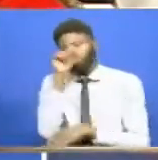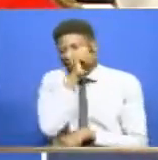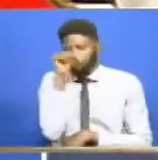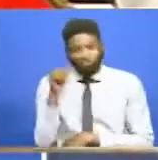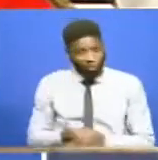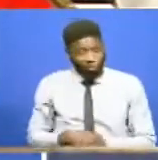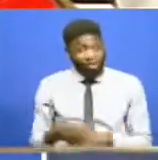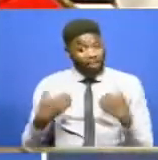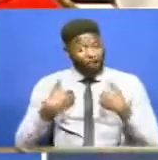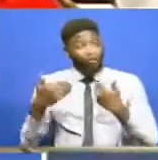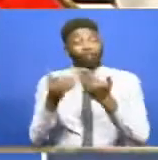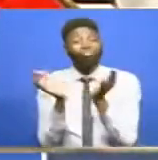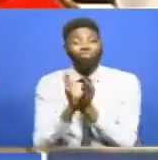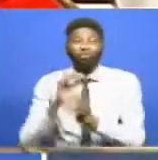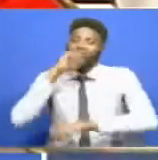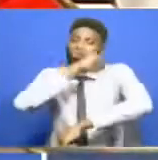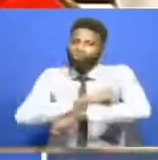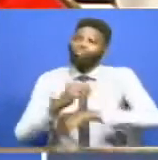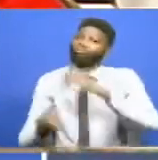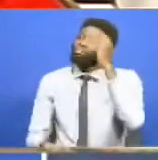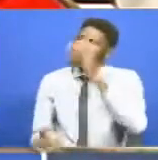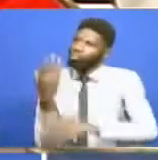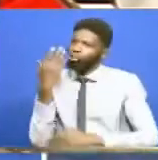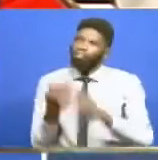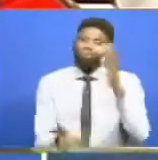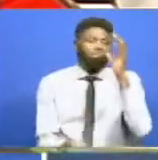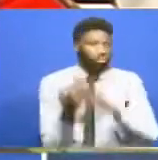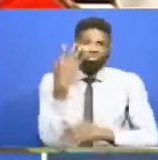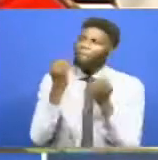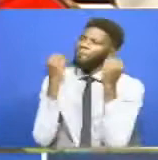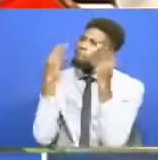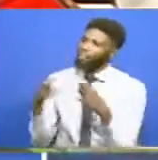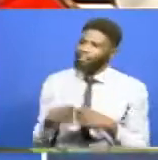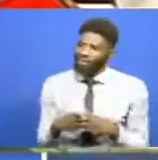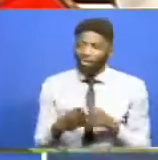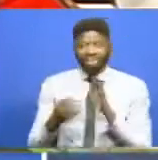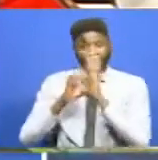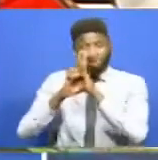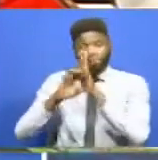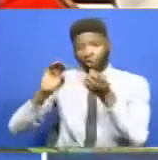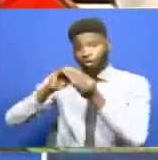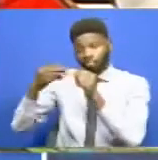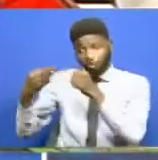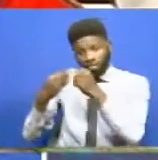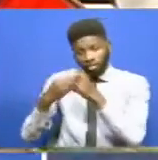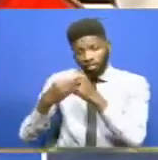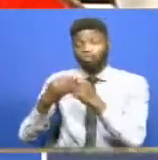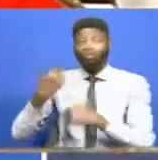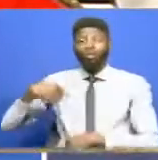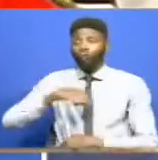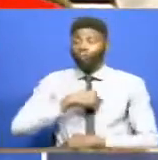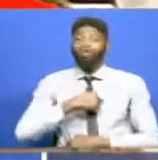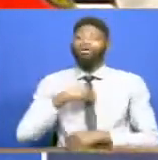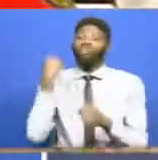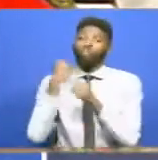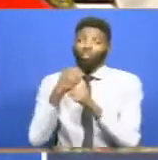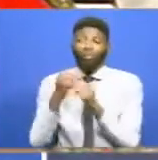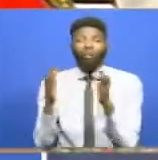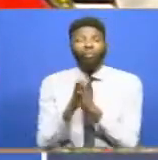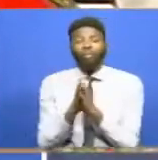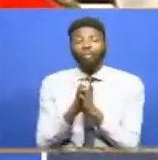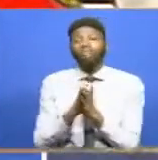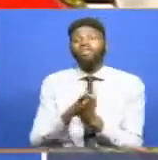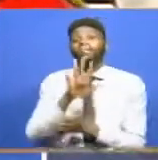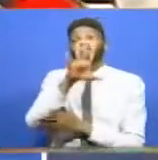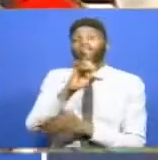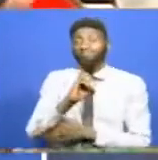schools coming up, so many of them. Like for instance, in Kibera Polycom, we work with 50 partner